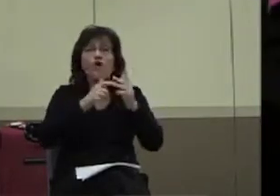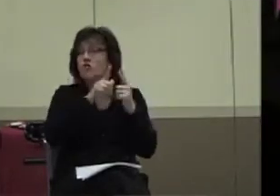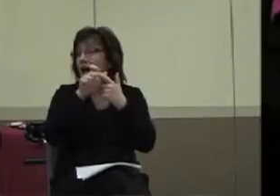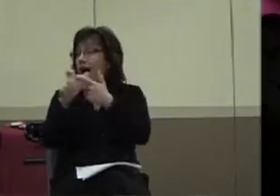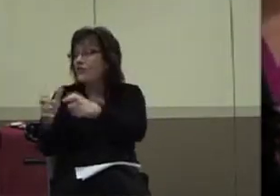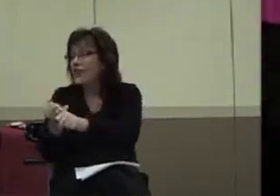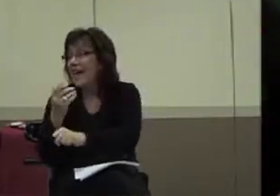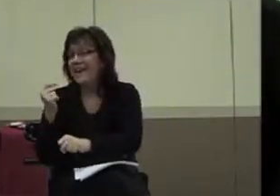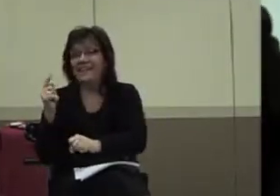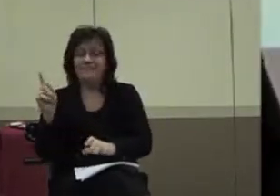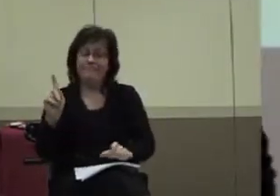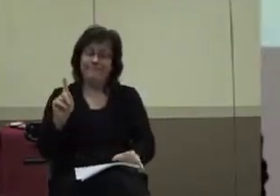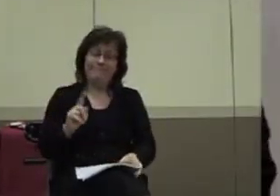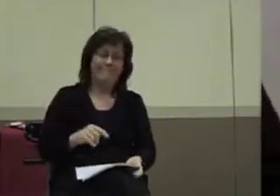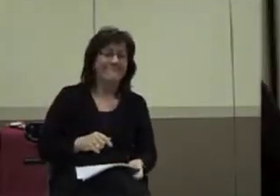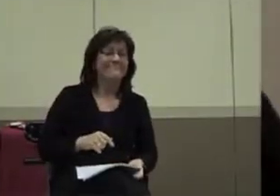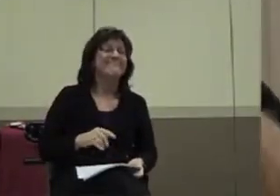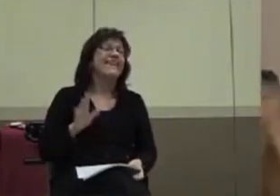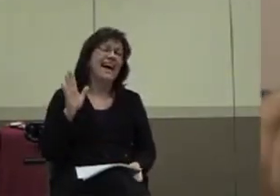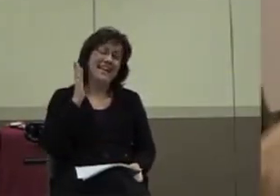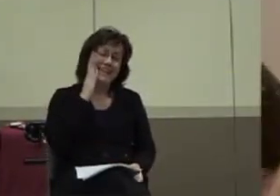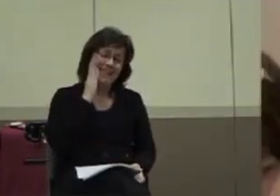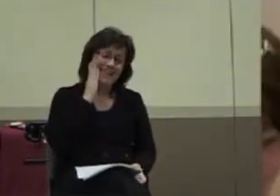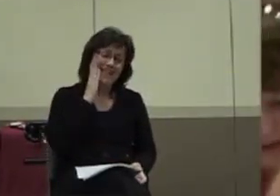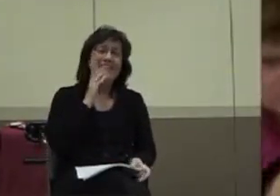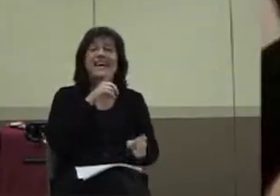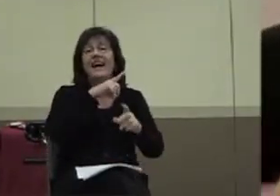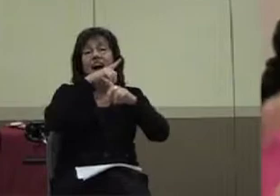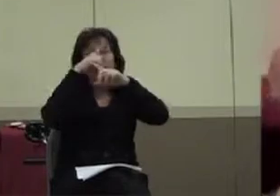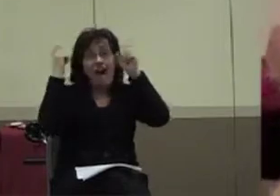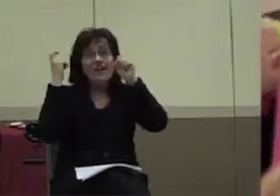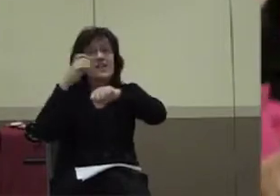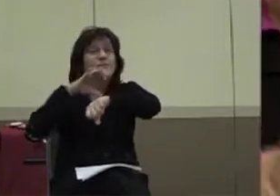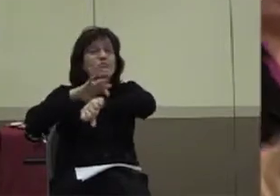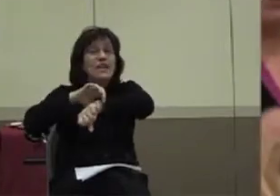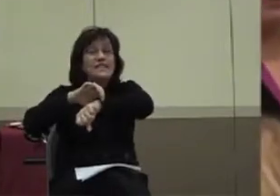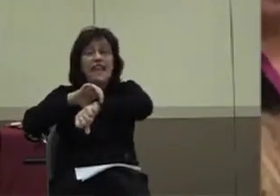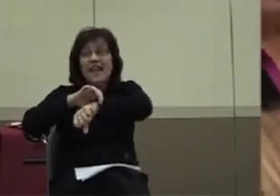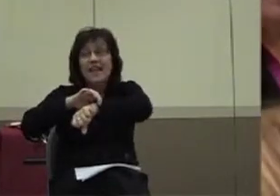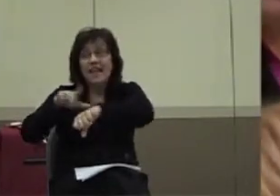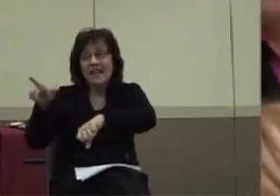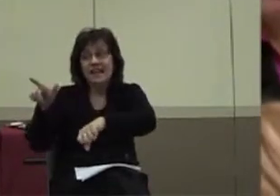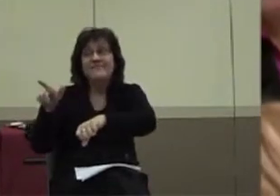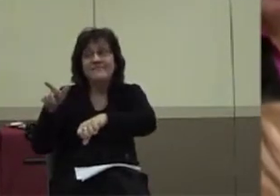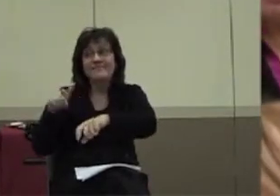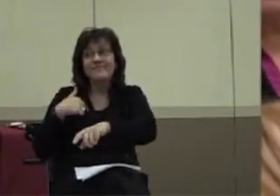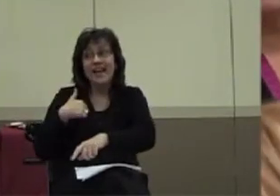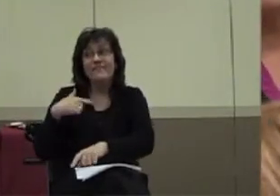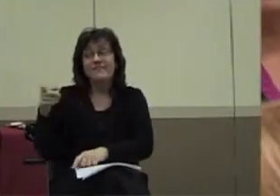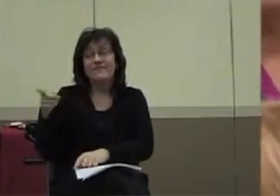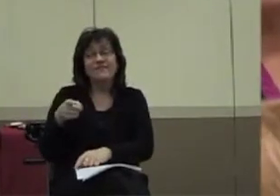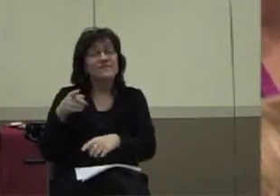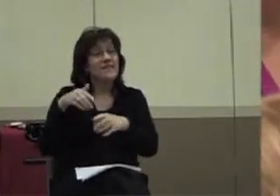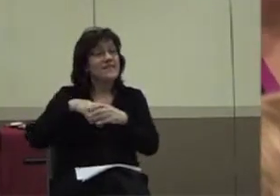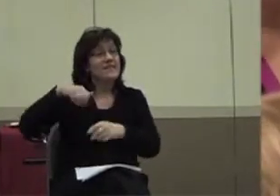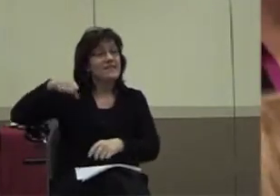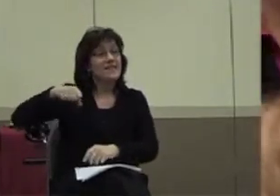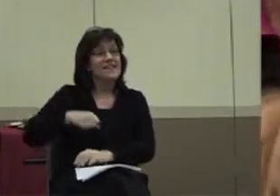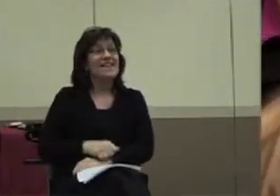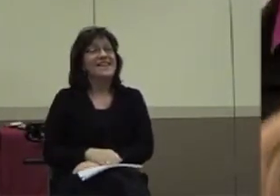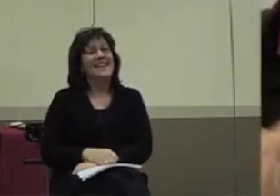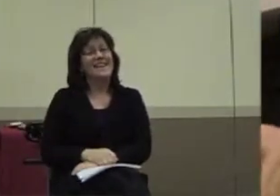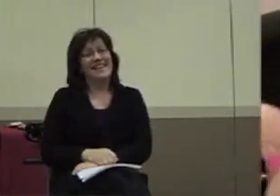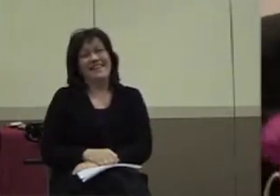here. I know. It's an ugly bracelet. So in this bag, I have,